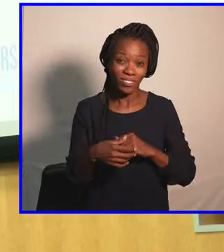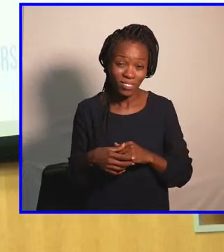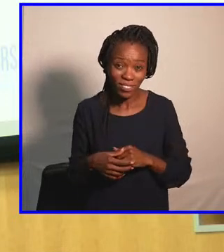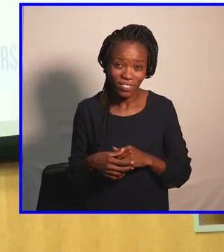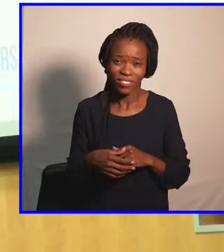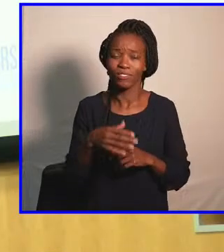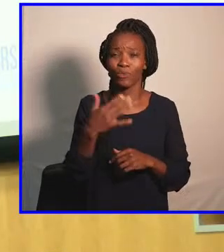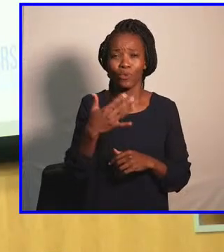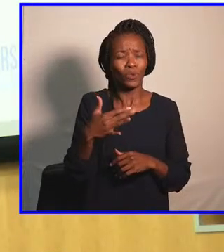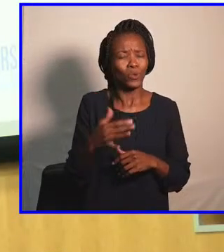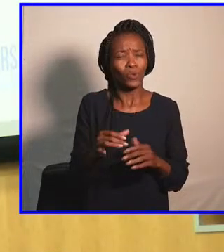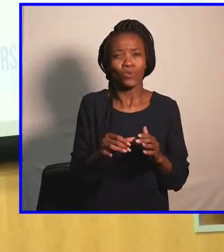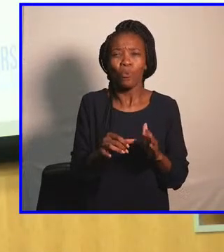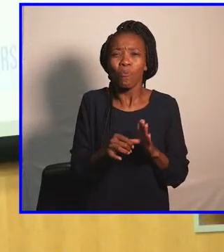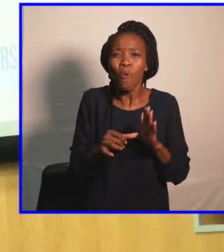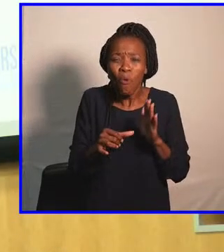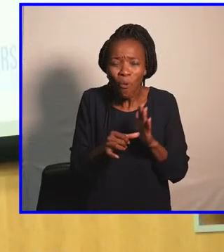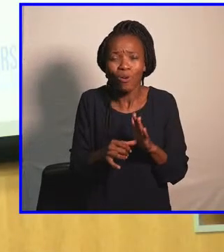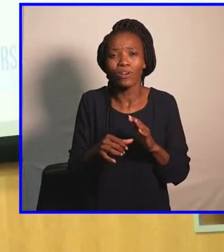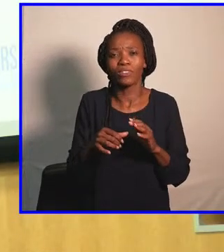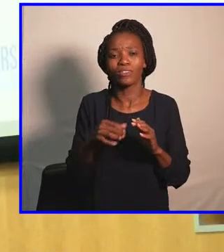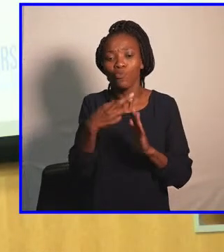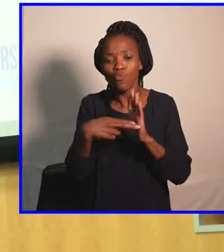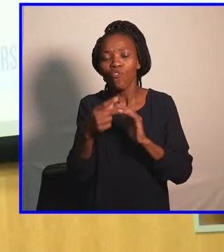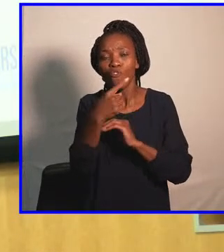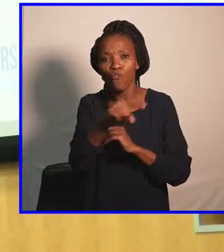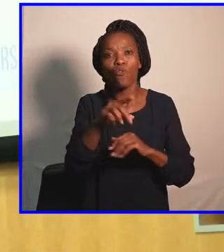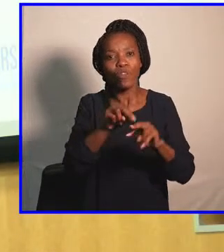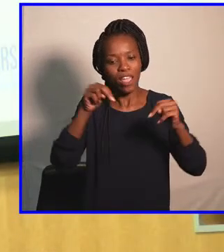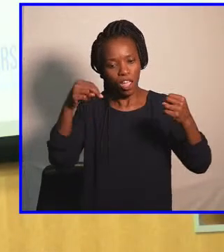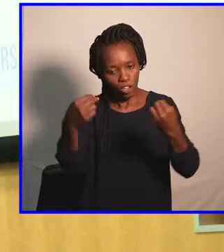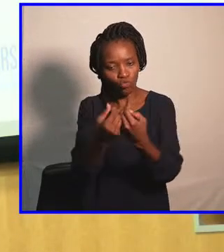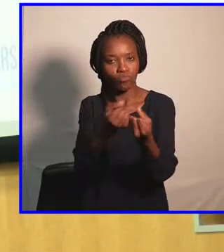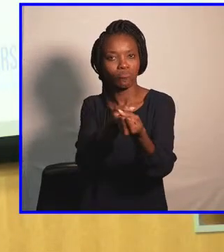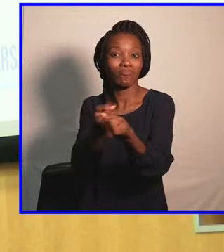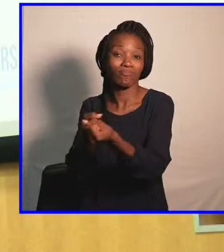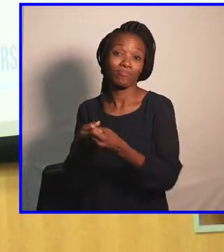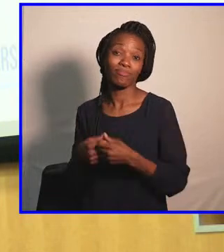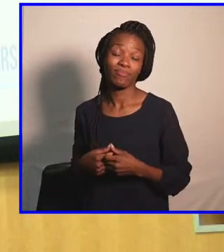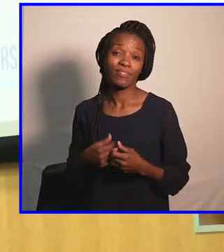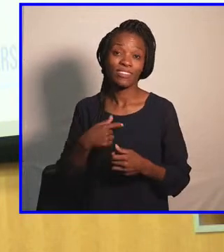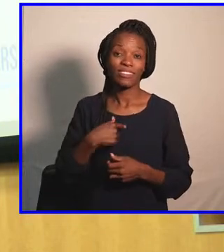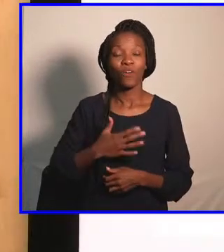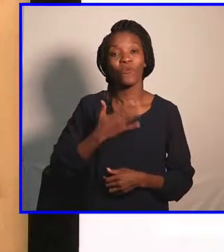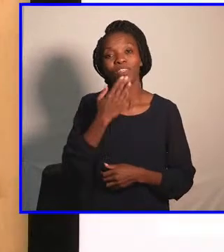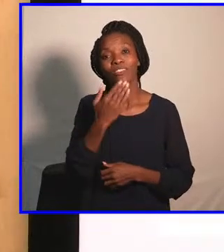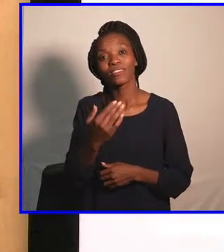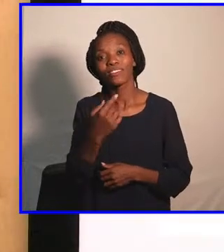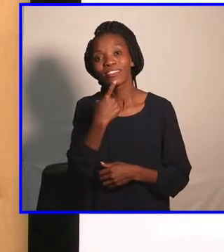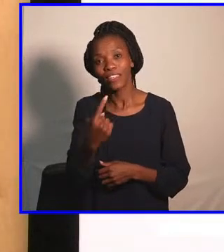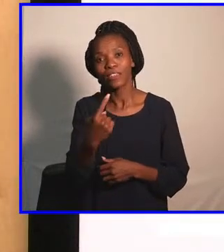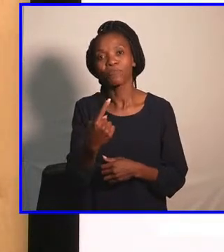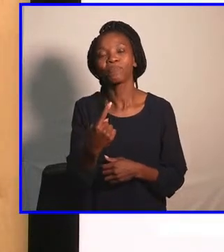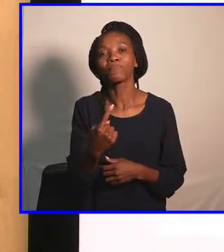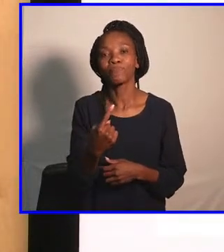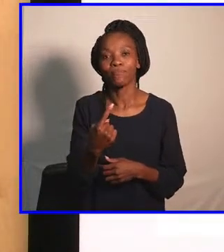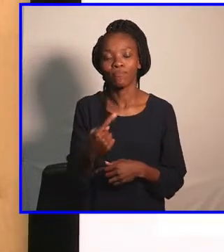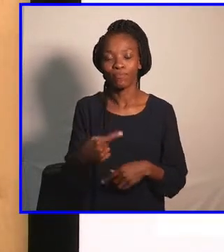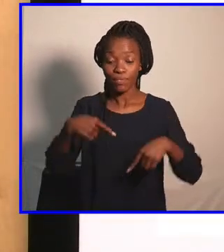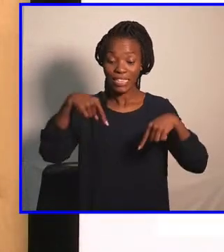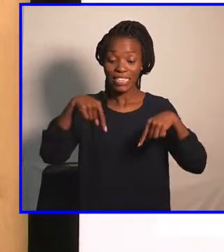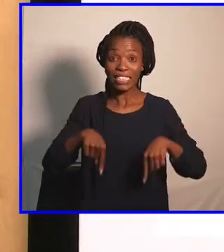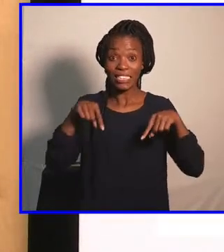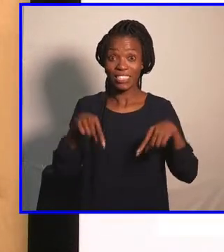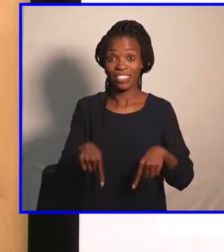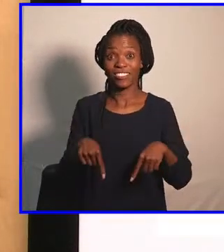a pivotal role in the life of our nation. And I'd like to say this